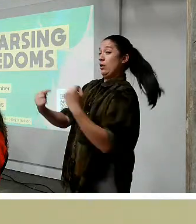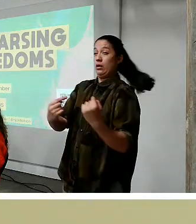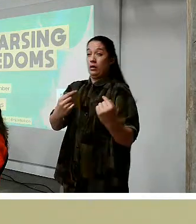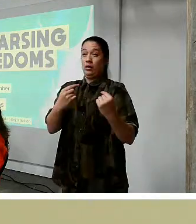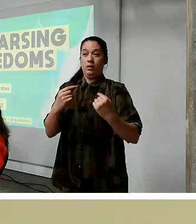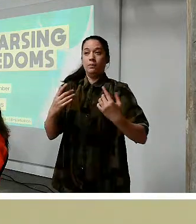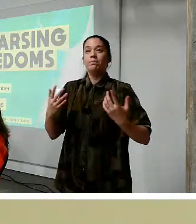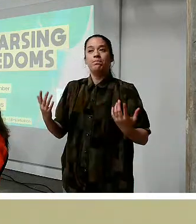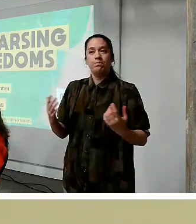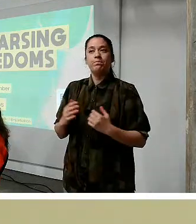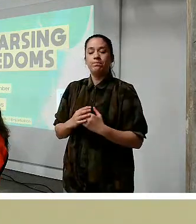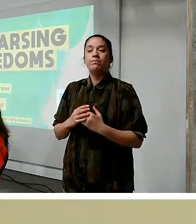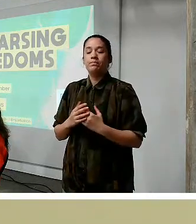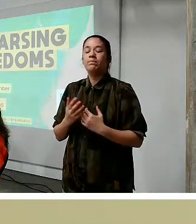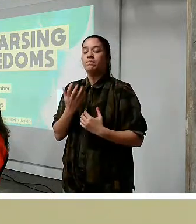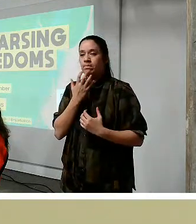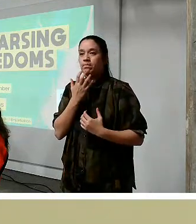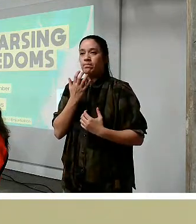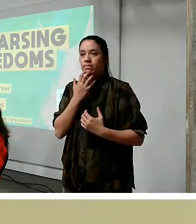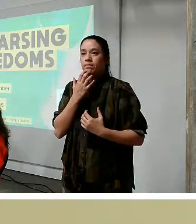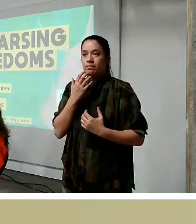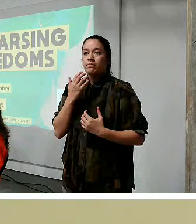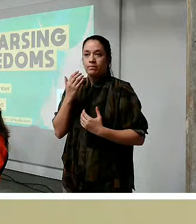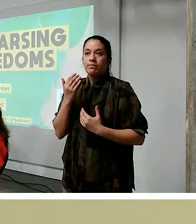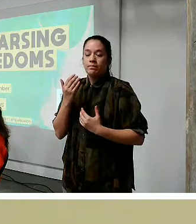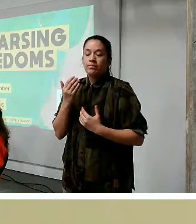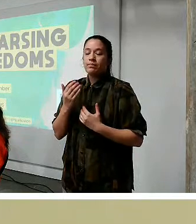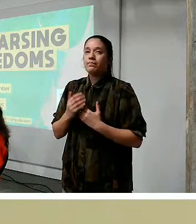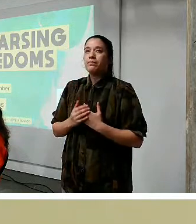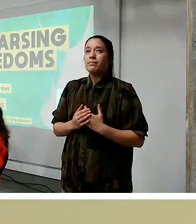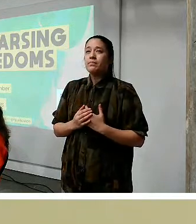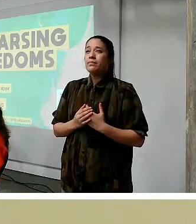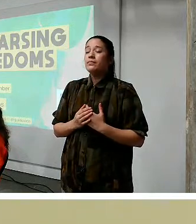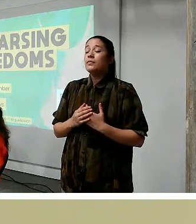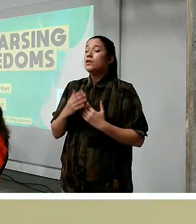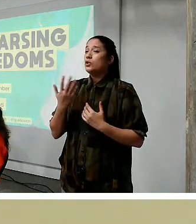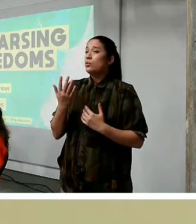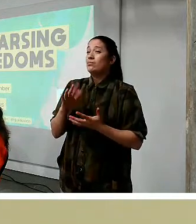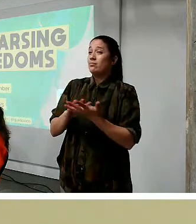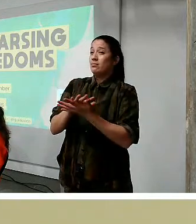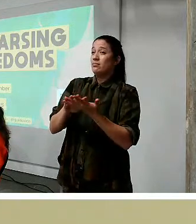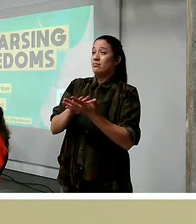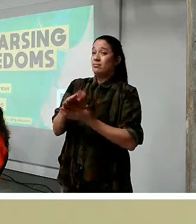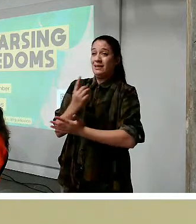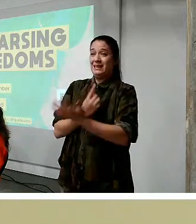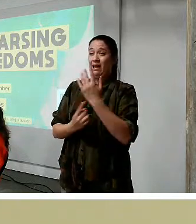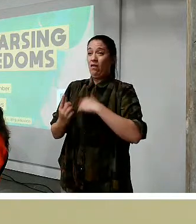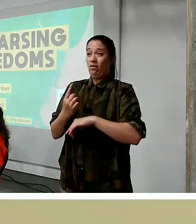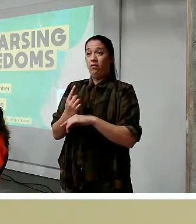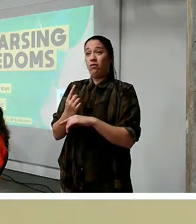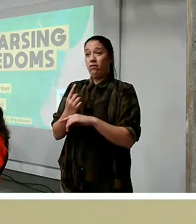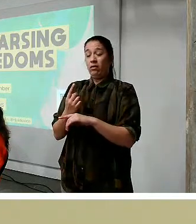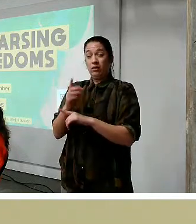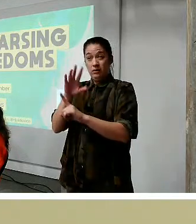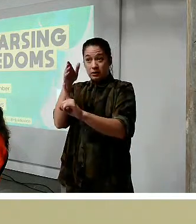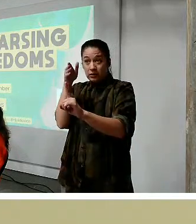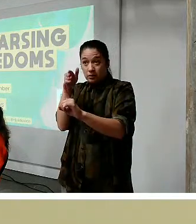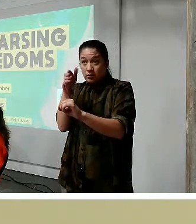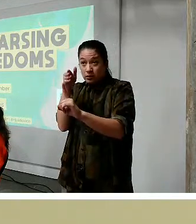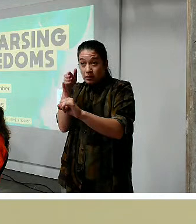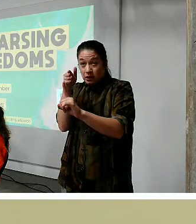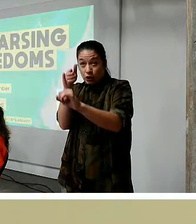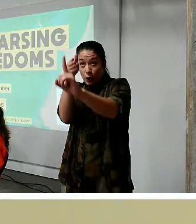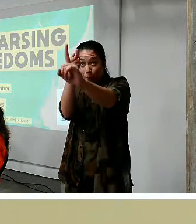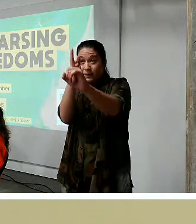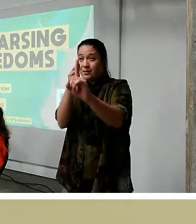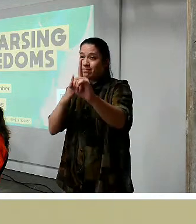day. Everything from marinage, which was an attempt to be self-determined, to live a life that we